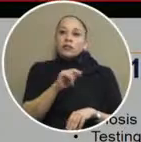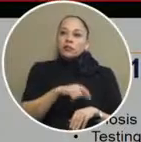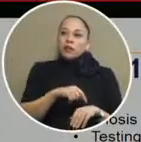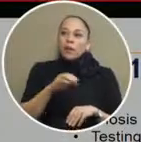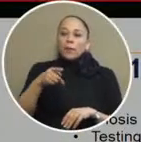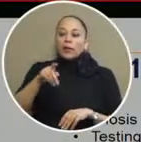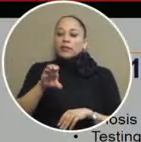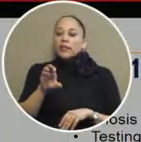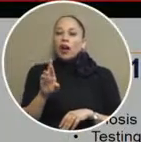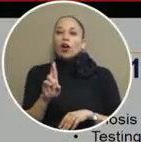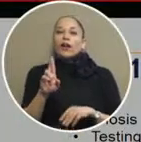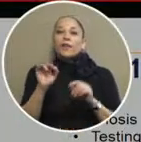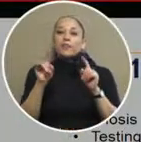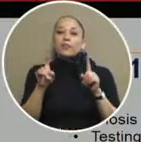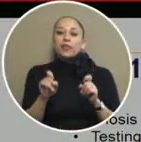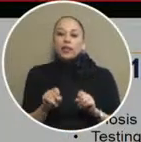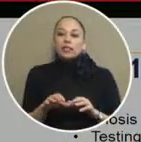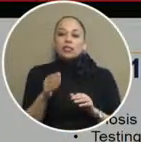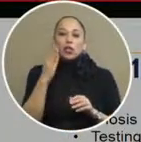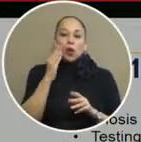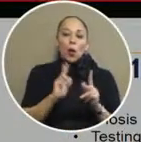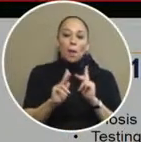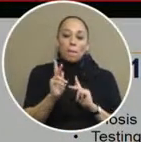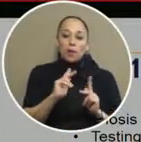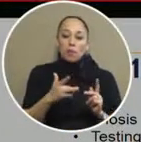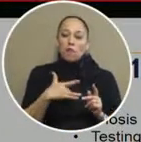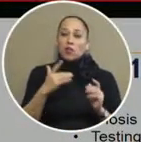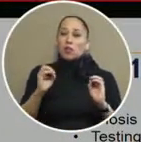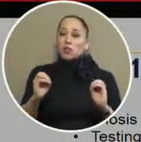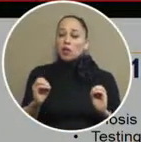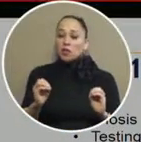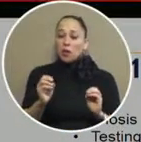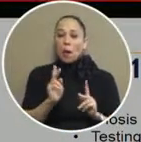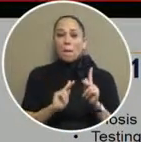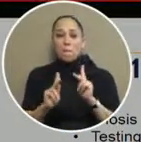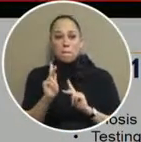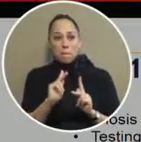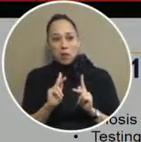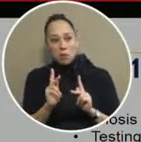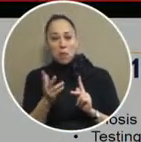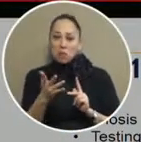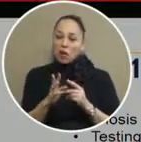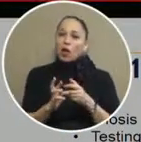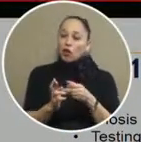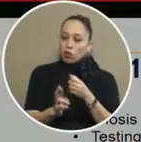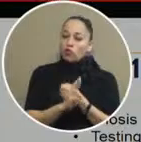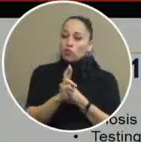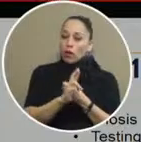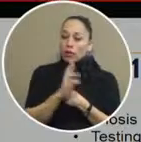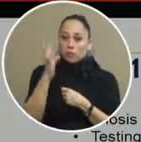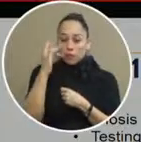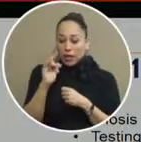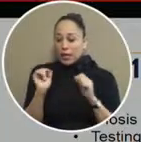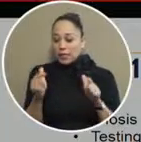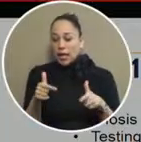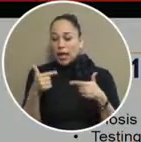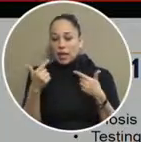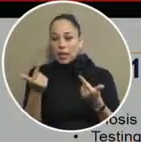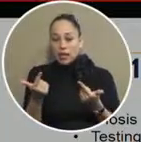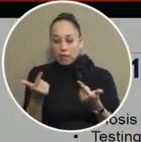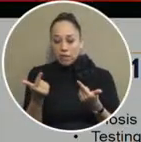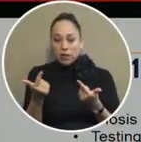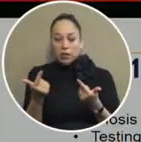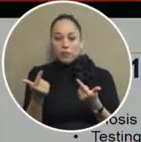PCR testing in all those people that are symptomatic, people that are considered to be at risk because they live in